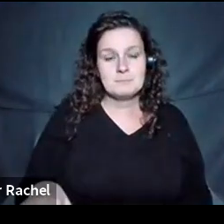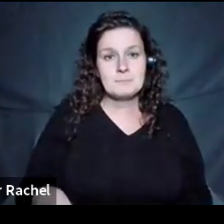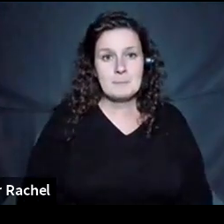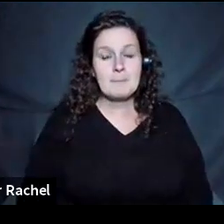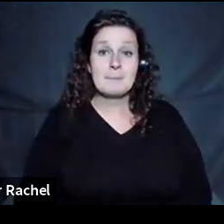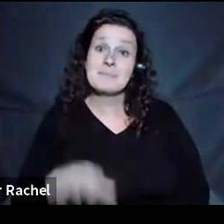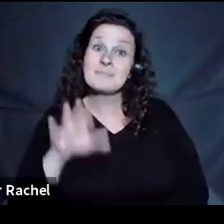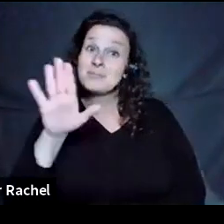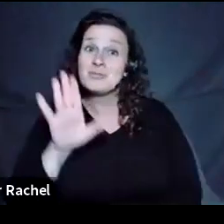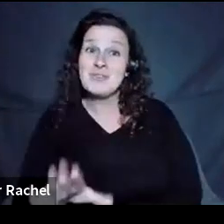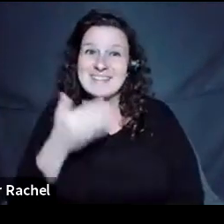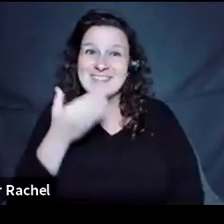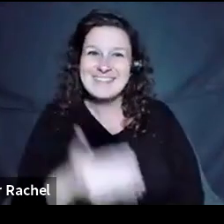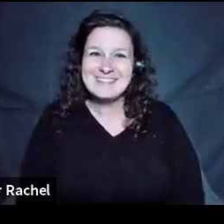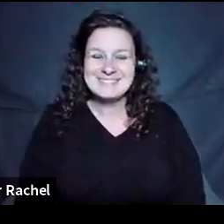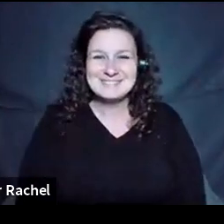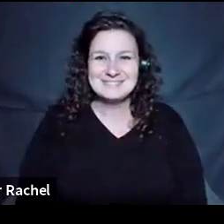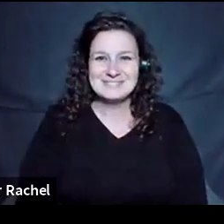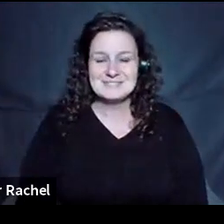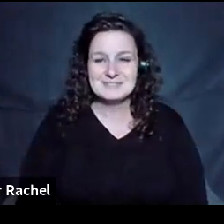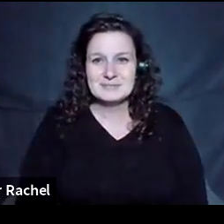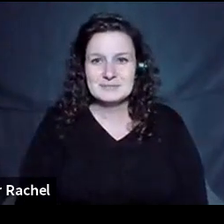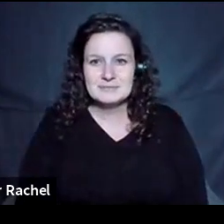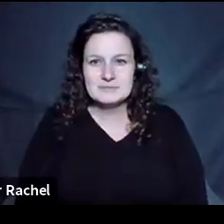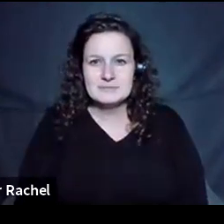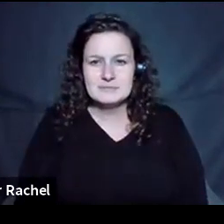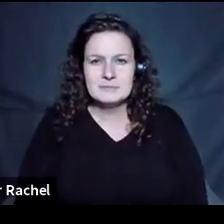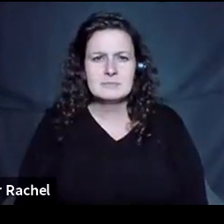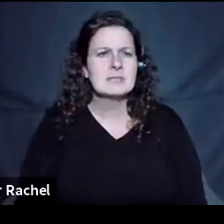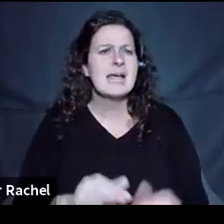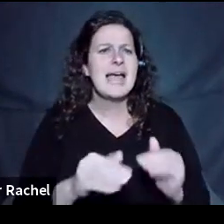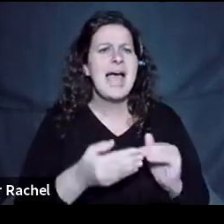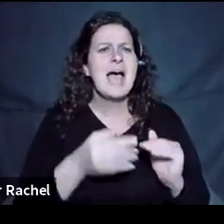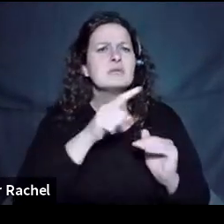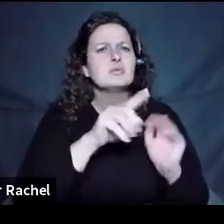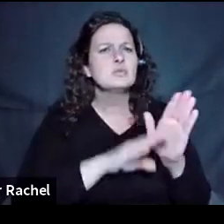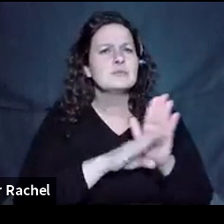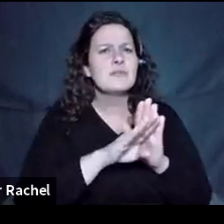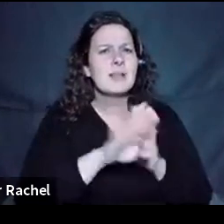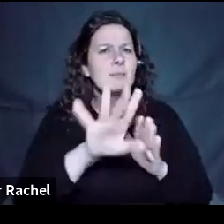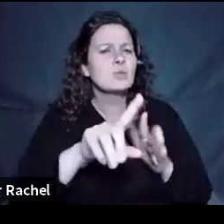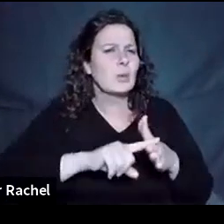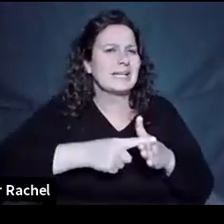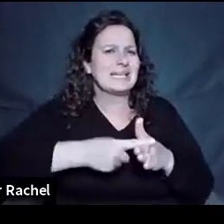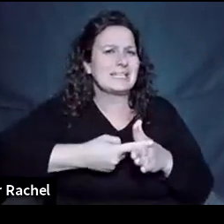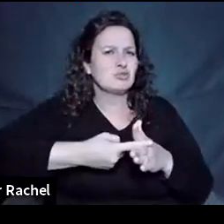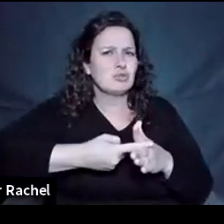Great, thank you. How That's how I did you describe it. develop your initial